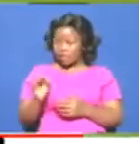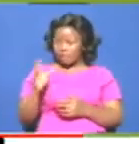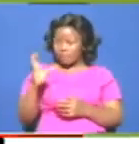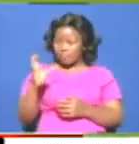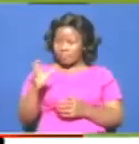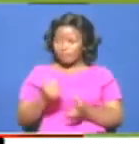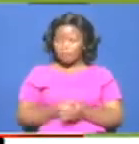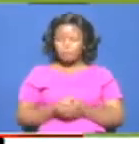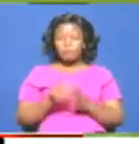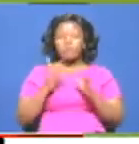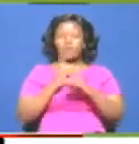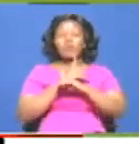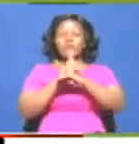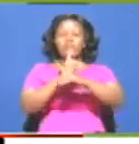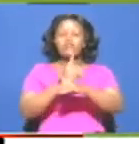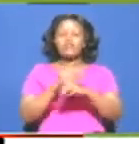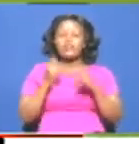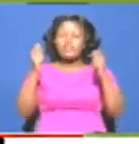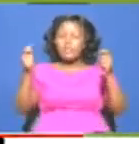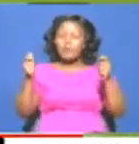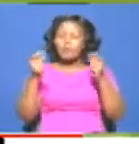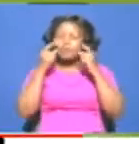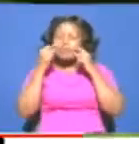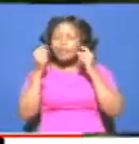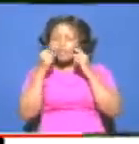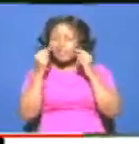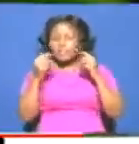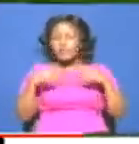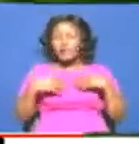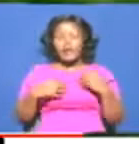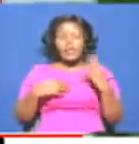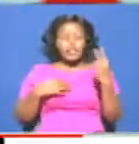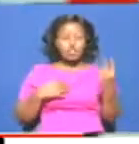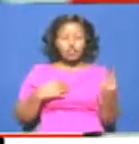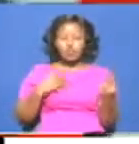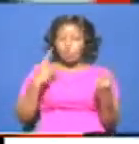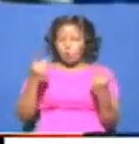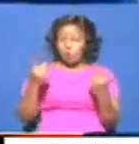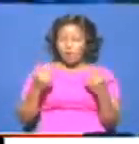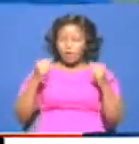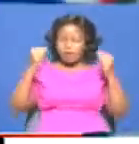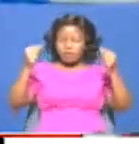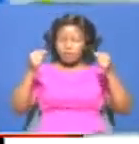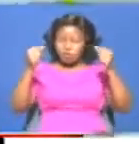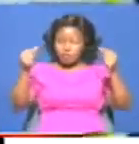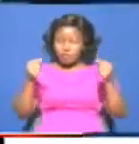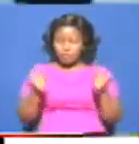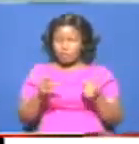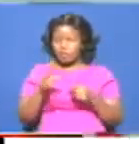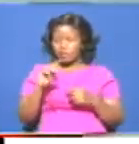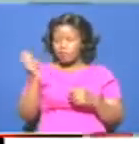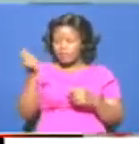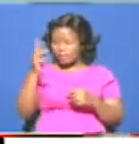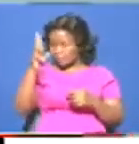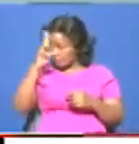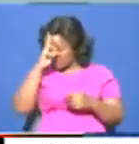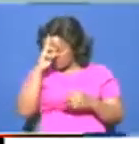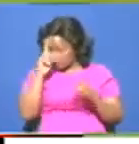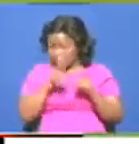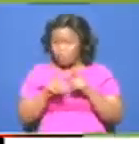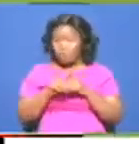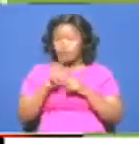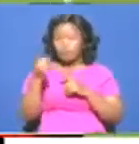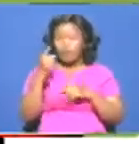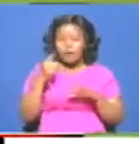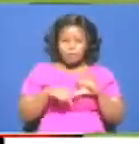Defending champions Tusker came from a goal down to register a 2-1 victory over Police FC. Samuel Ndungu opened the score in the second minute